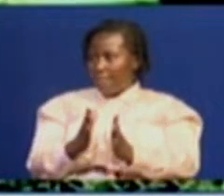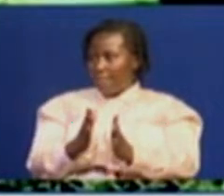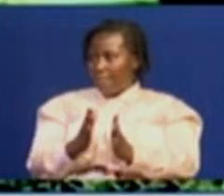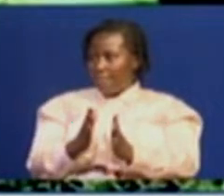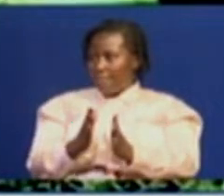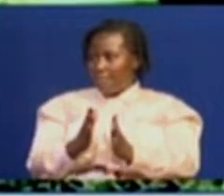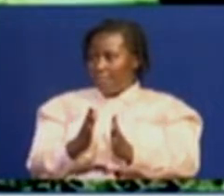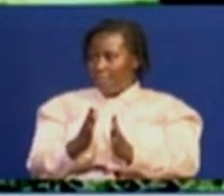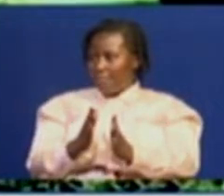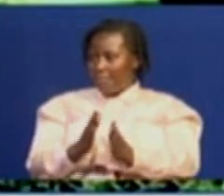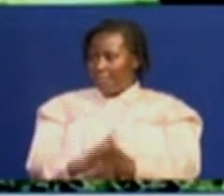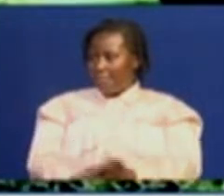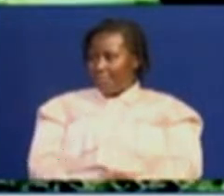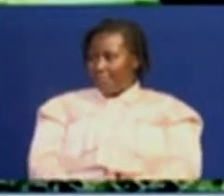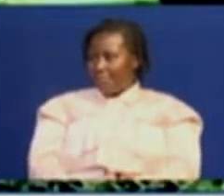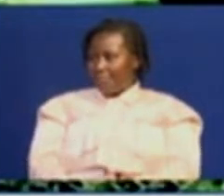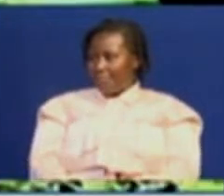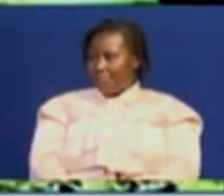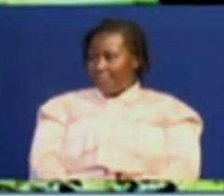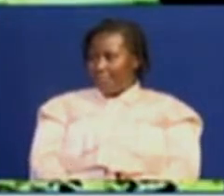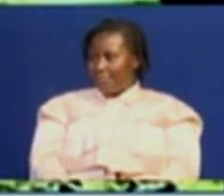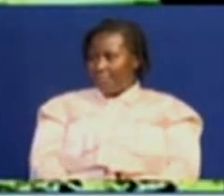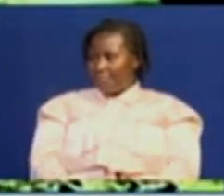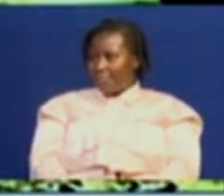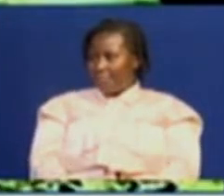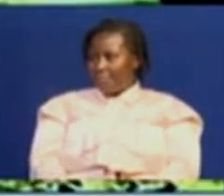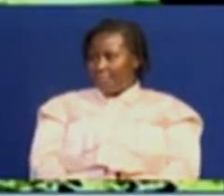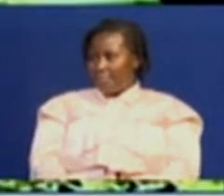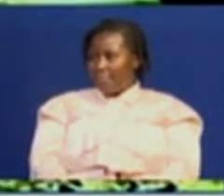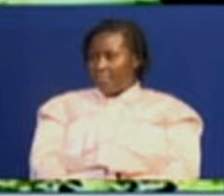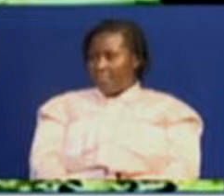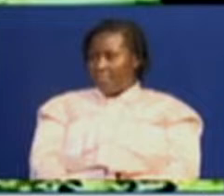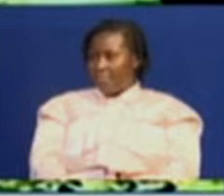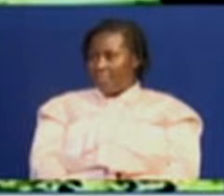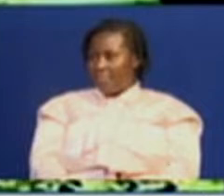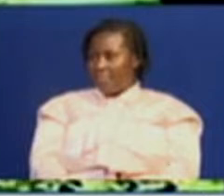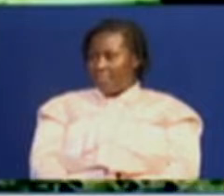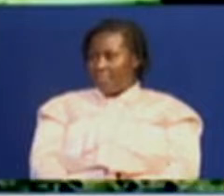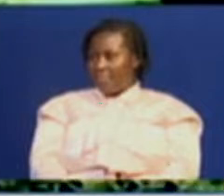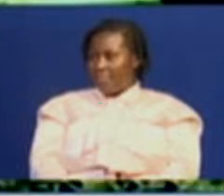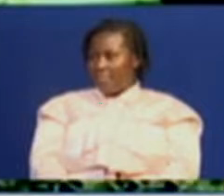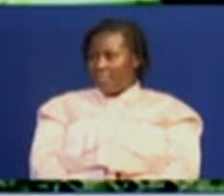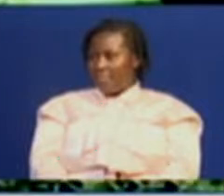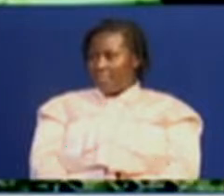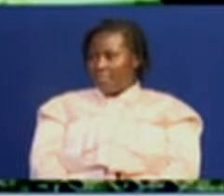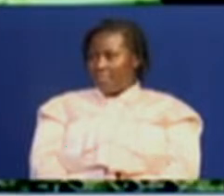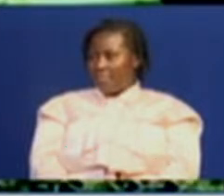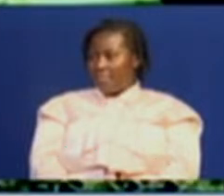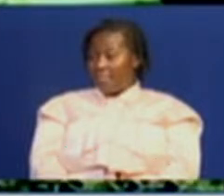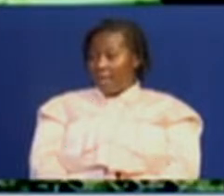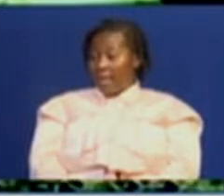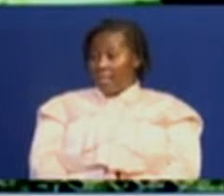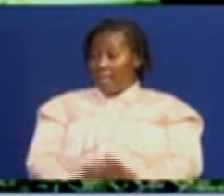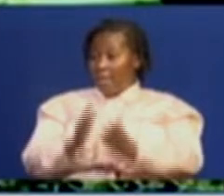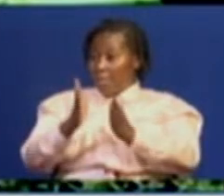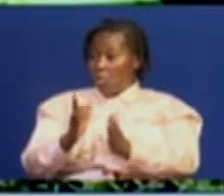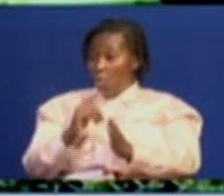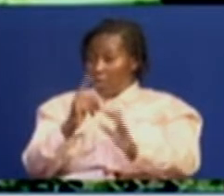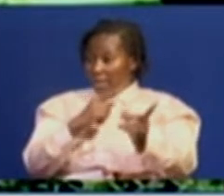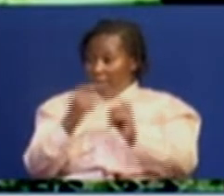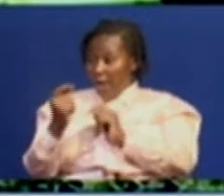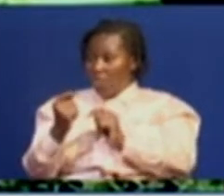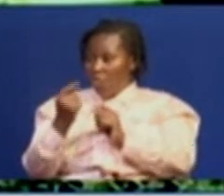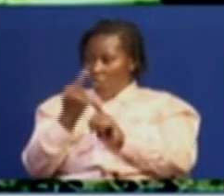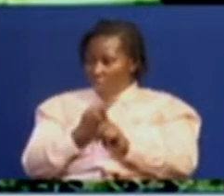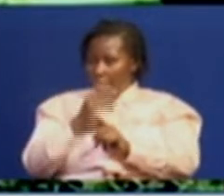Amwita ofisi neu, amwitia Kaguru, Mugambi utengu yarita Kaguru no tutengu gire Kaguru. The personnel